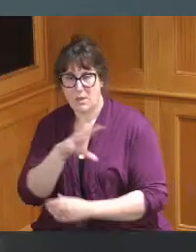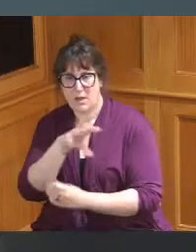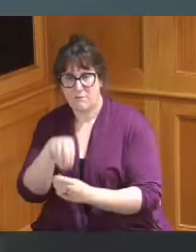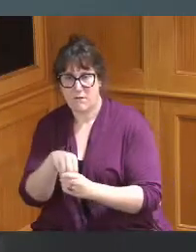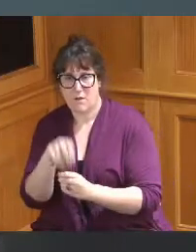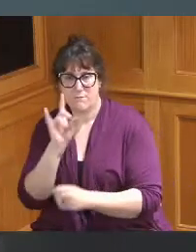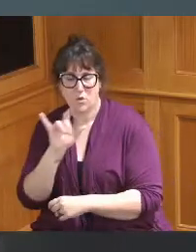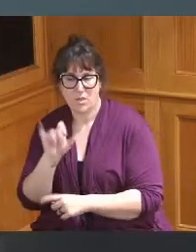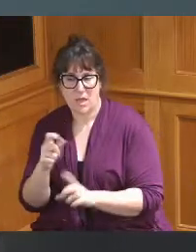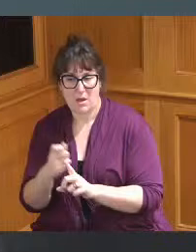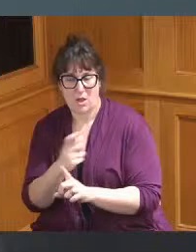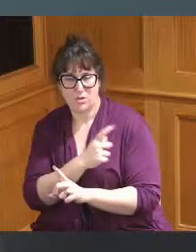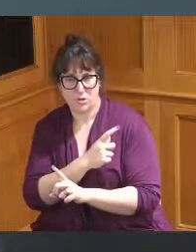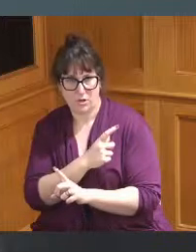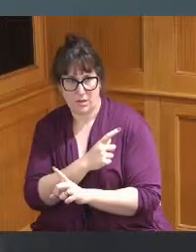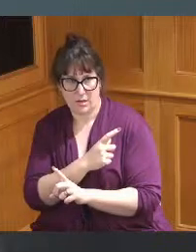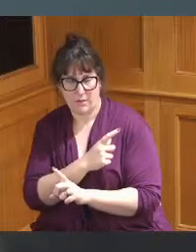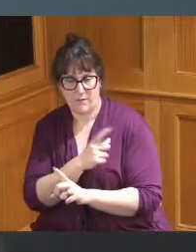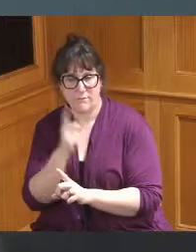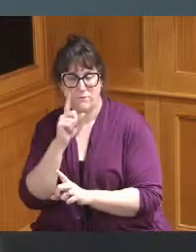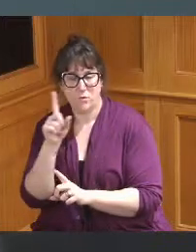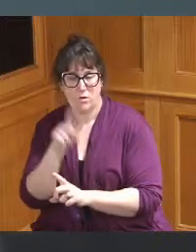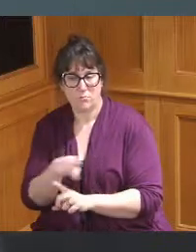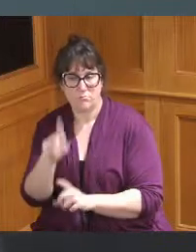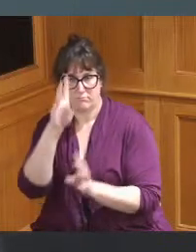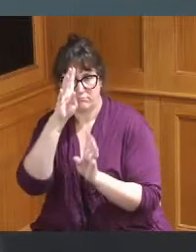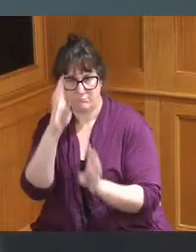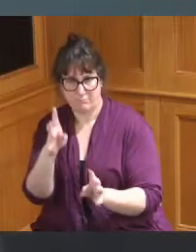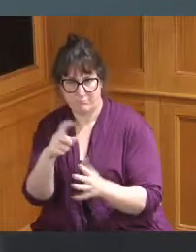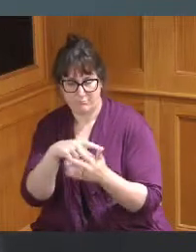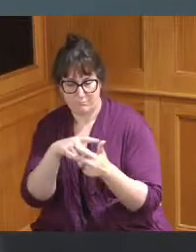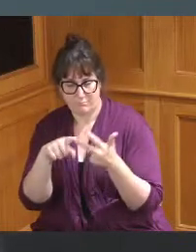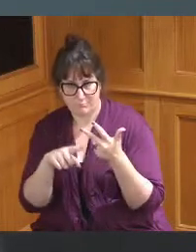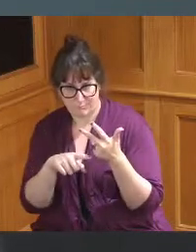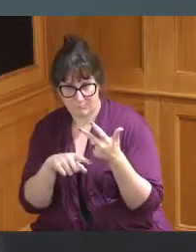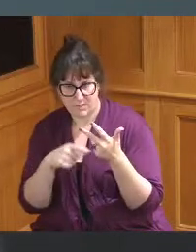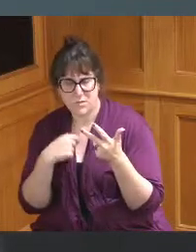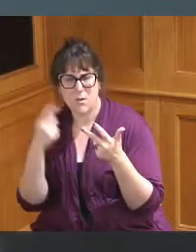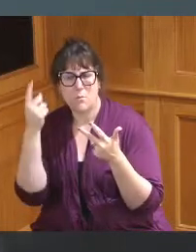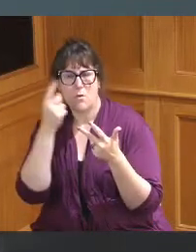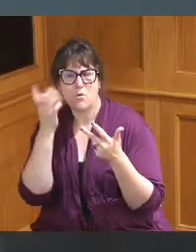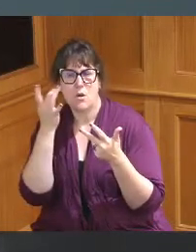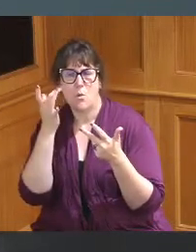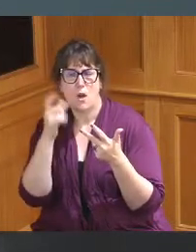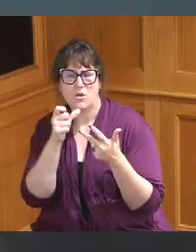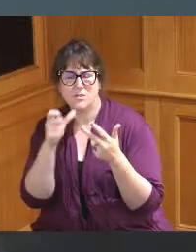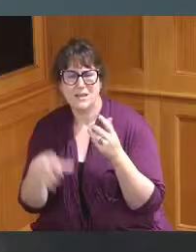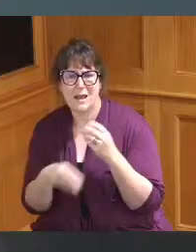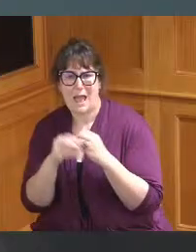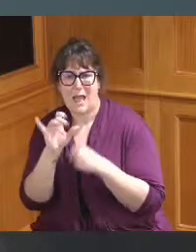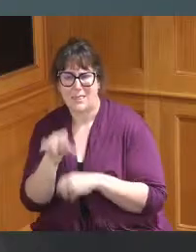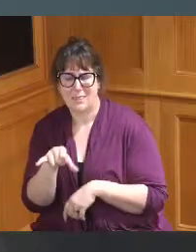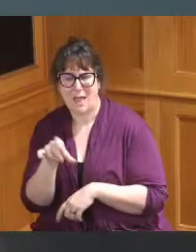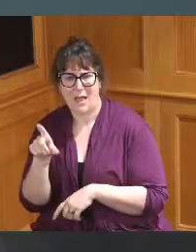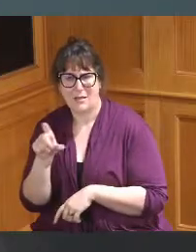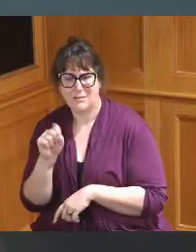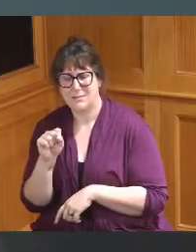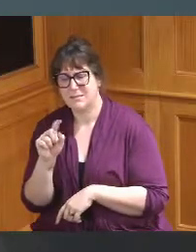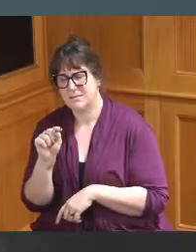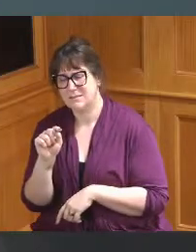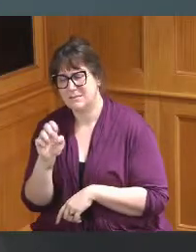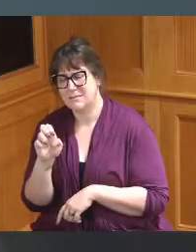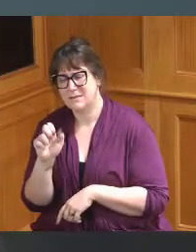the alternatives that you guys have come up with. I was wondering why you didn't add that on, stakeholders in